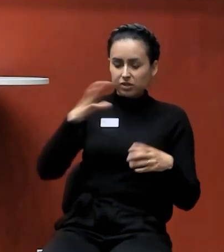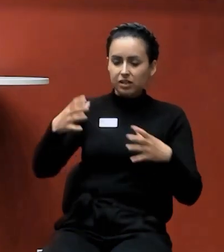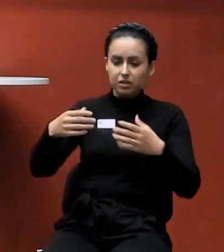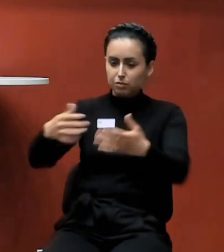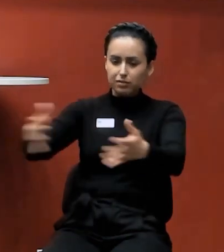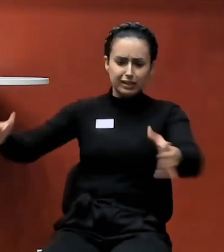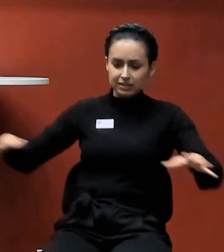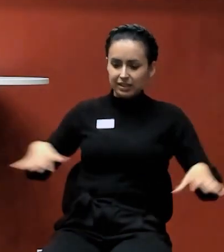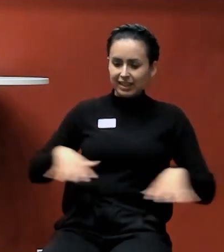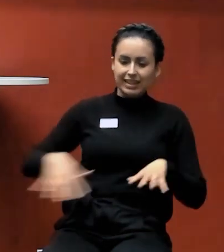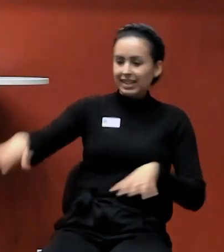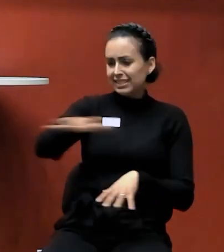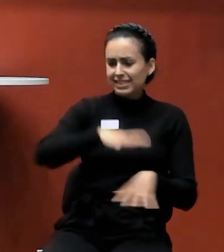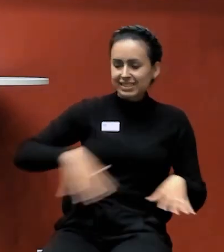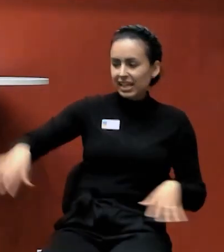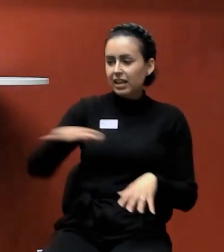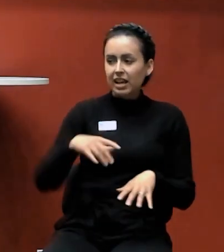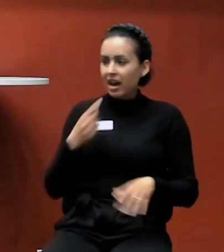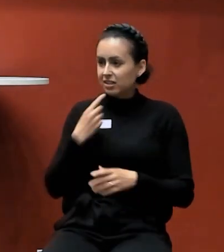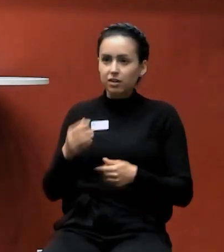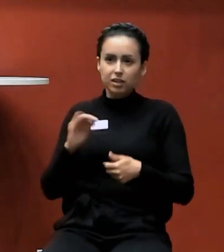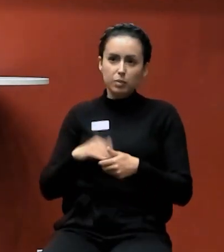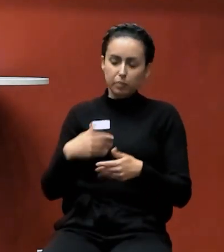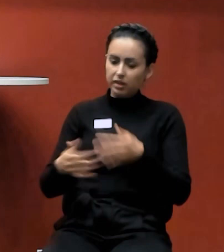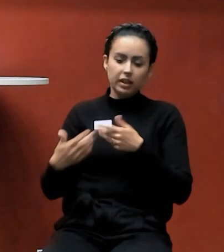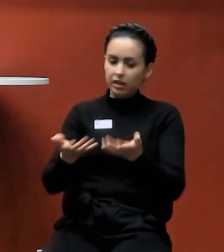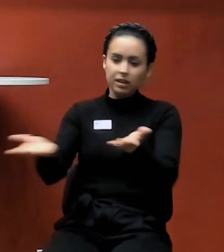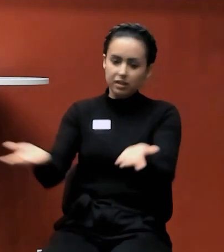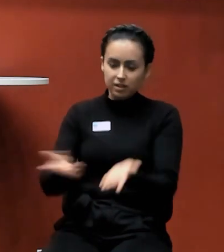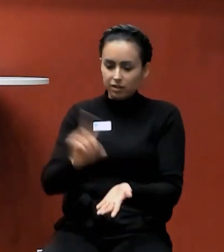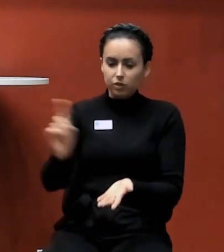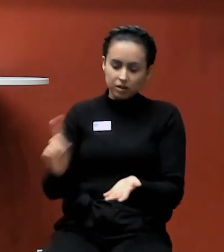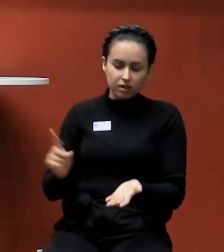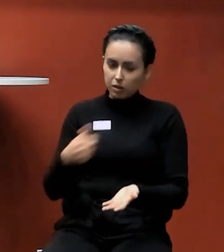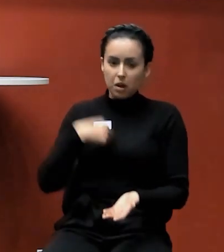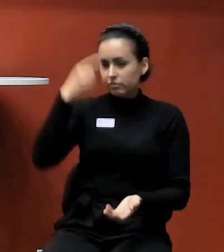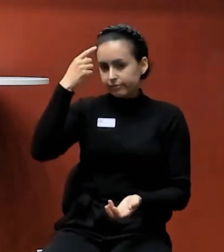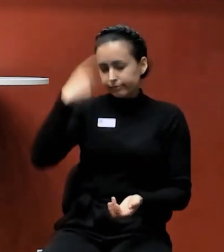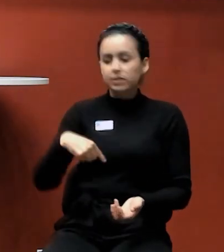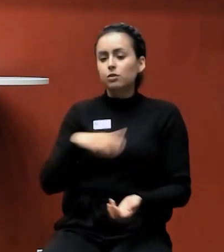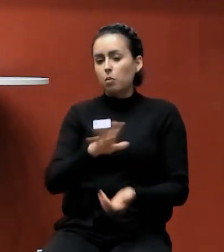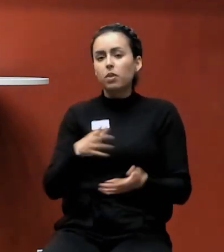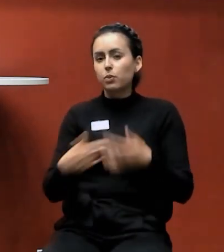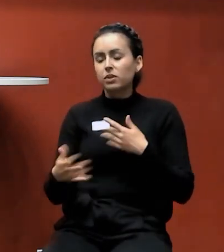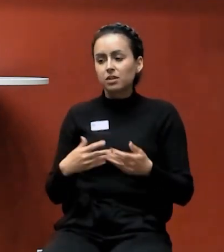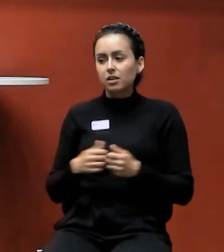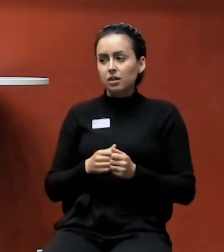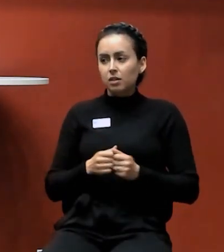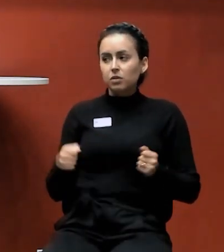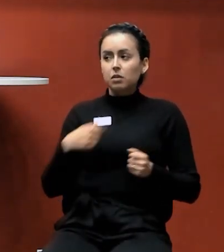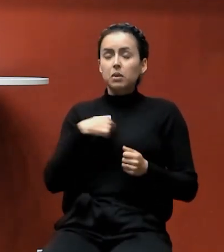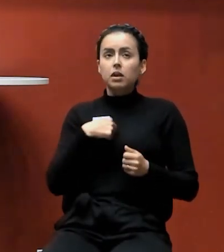and they call it, you do your thing. Yeah. We love, yeah. And but what I'm trying to say